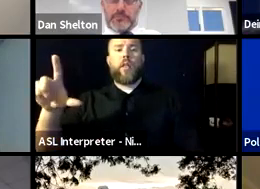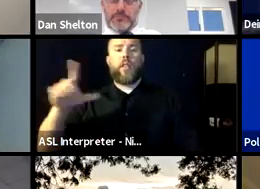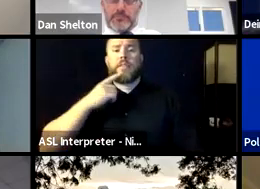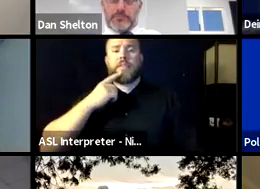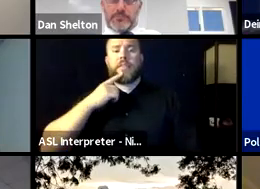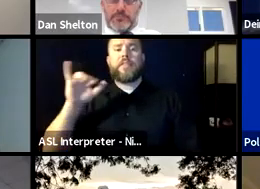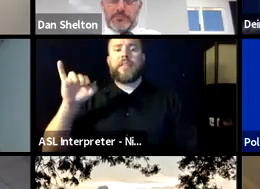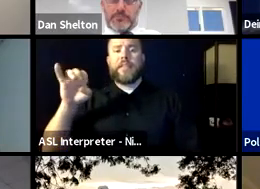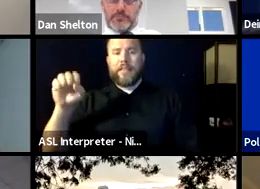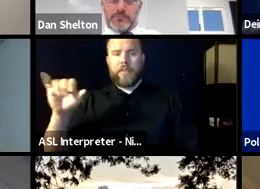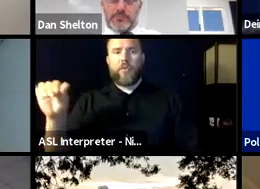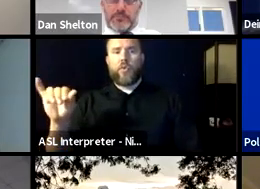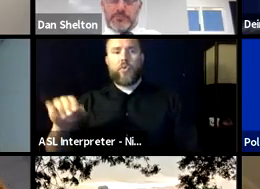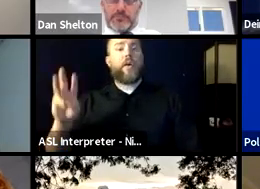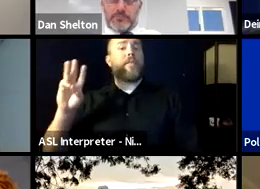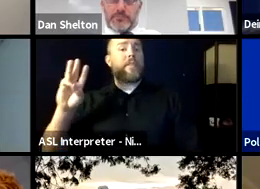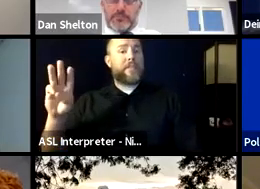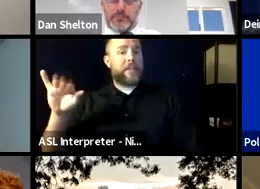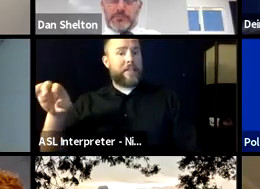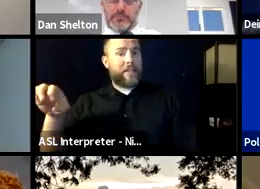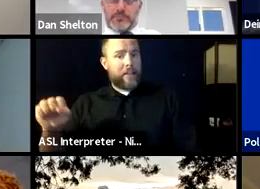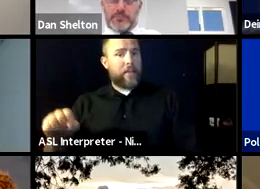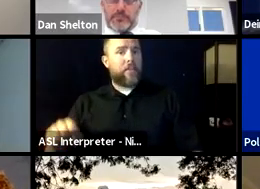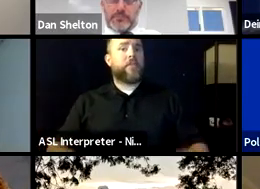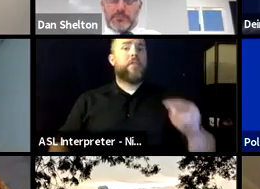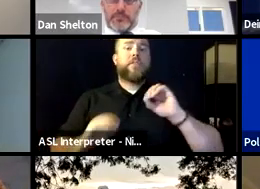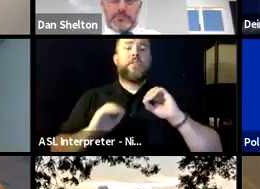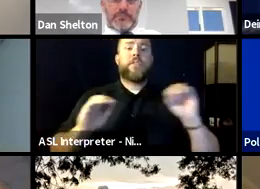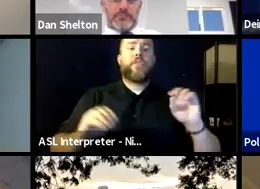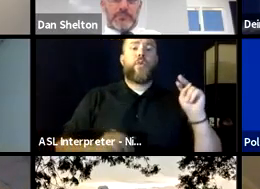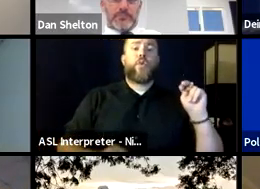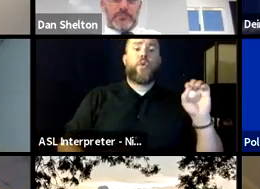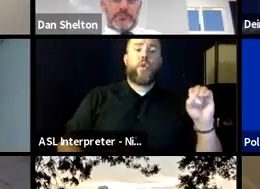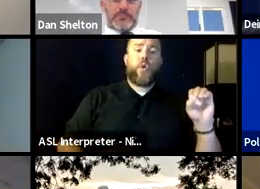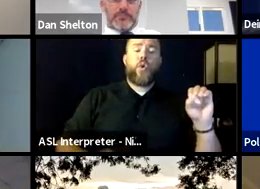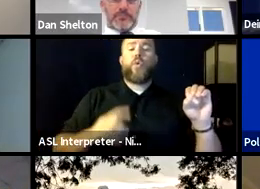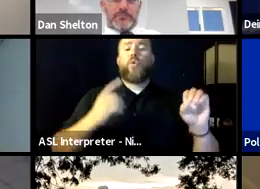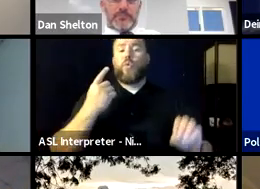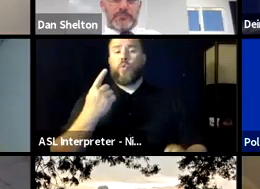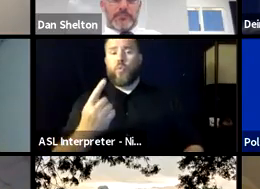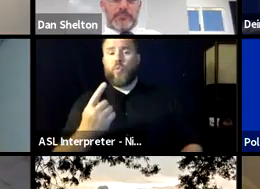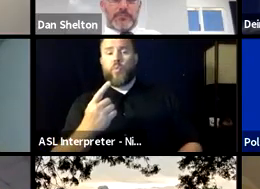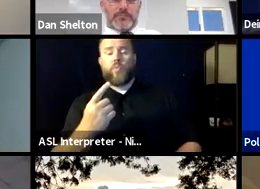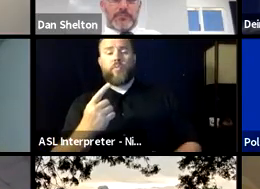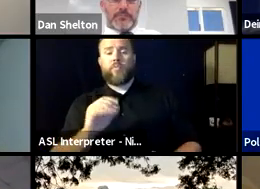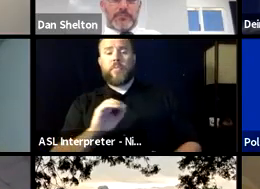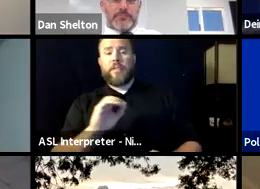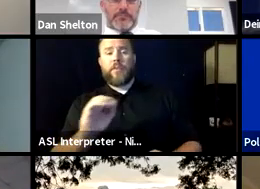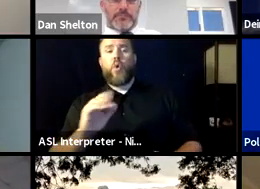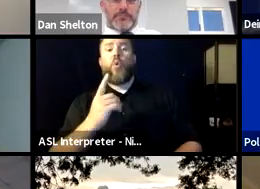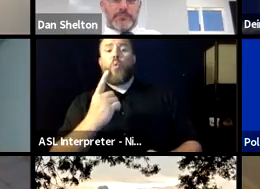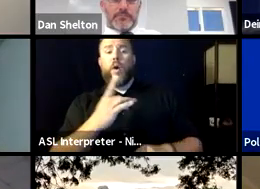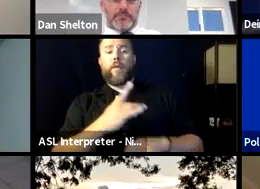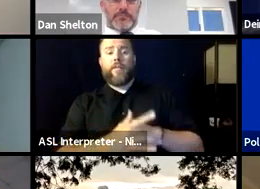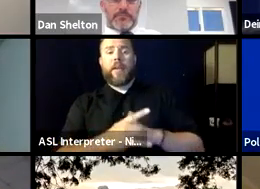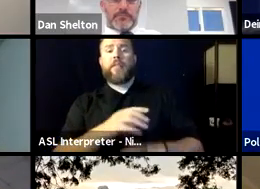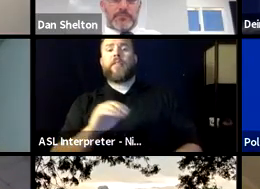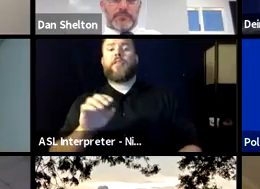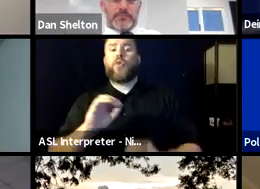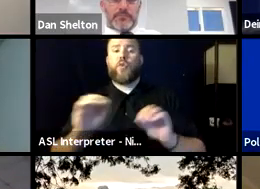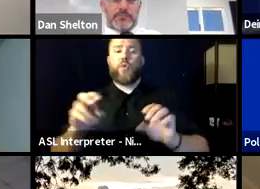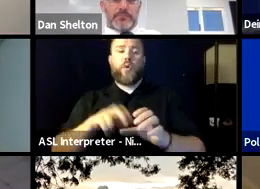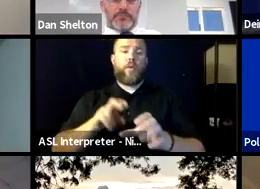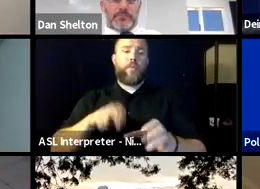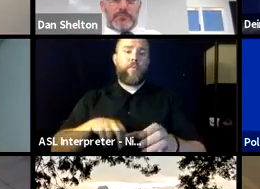yes, 0 no, 0 abstentions, and 1 vacancy. Next up is the election of the representative for the Citizens Budget